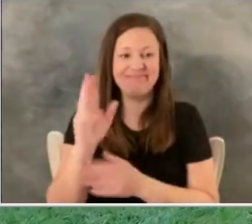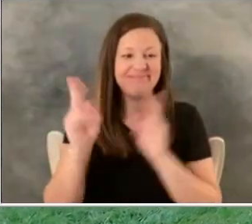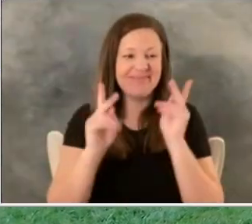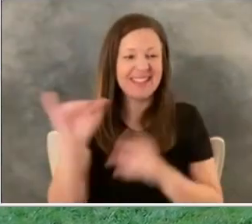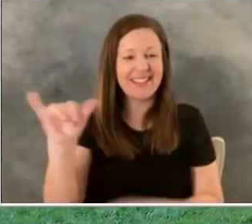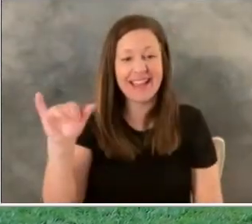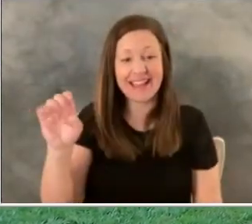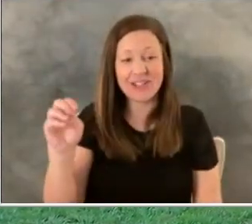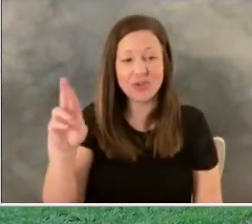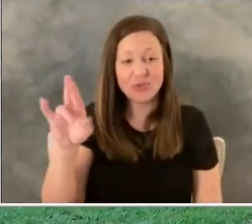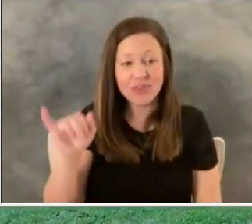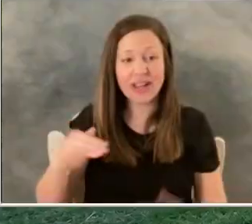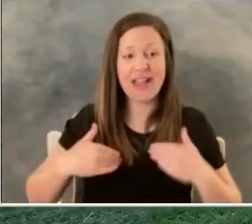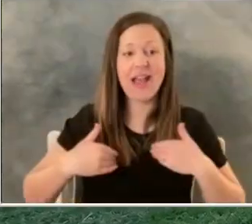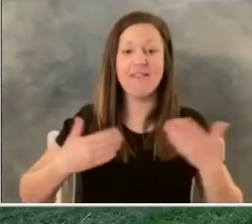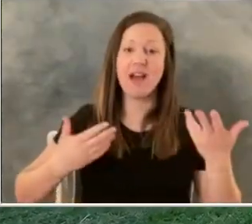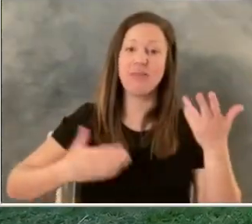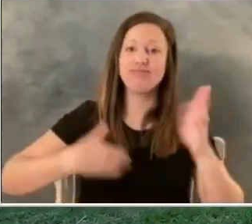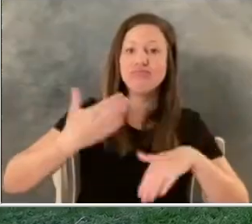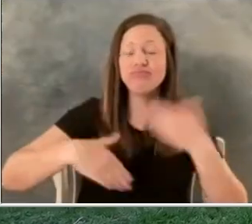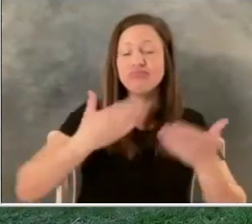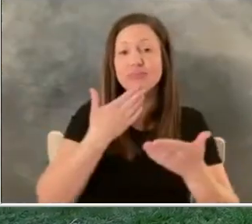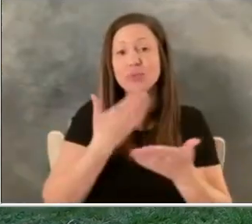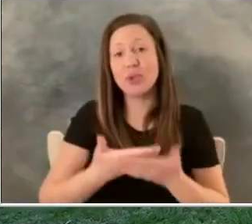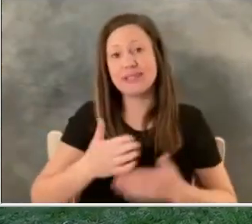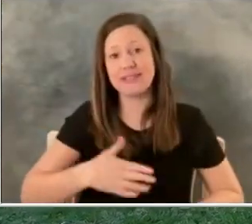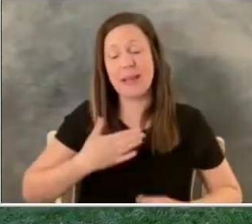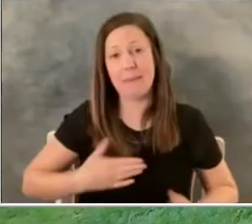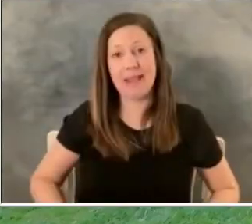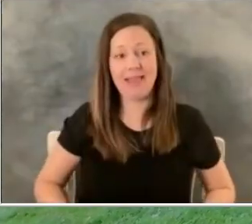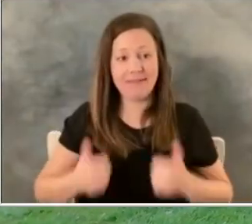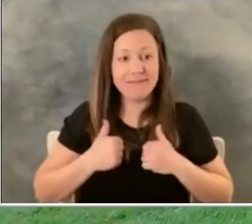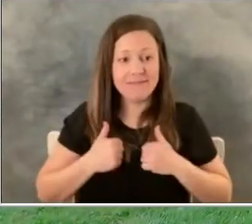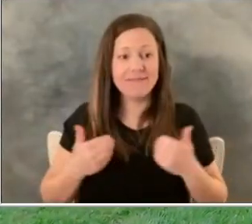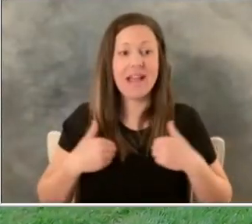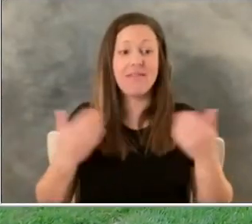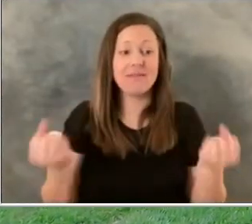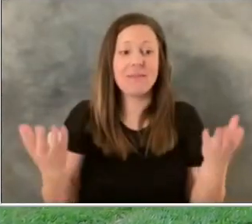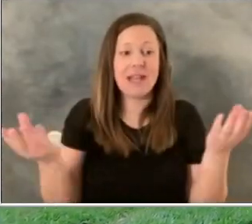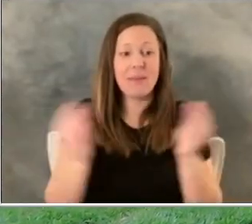productive, happy life, to create more memories and to flourish.